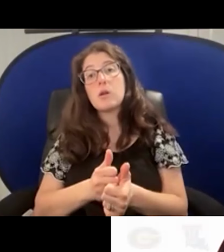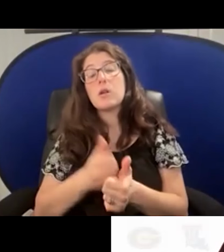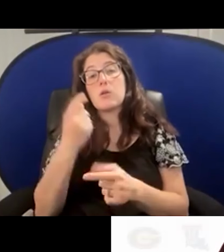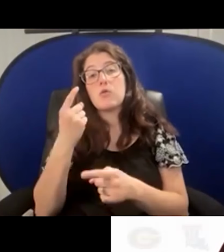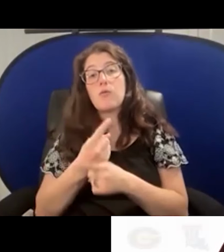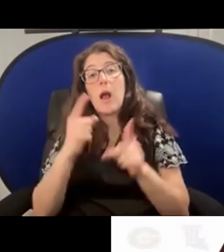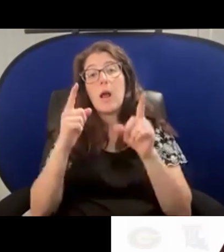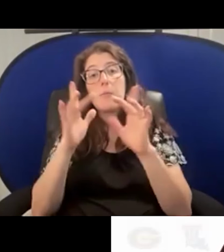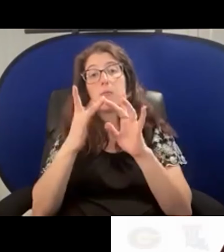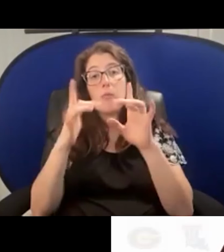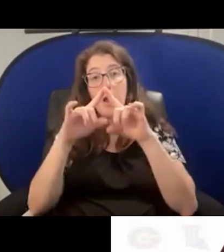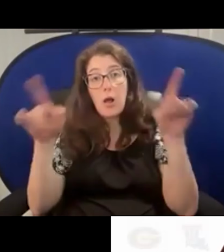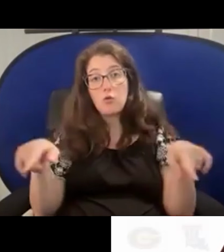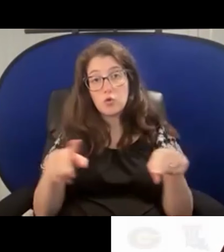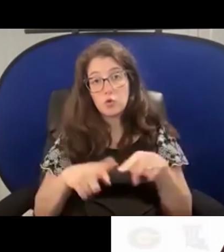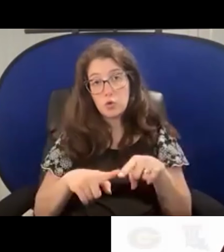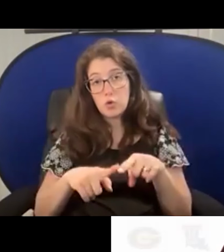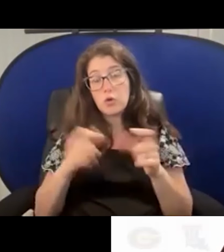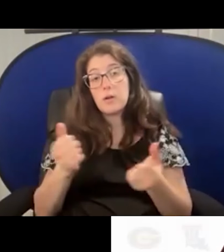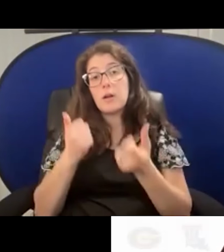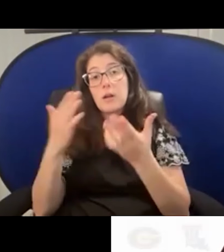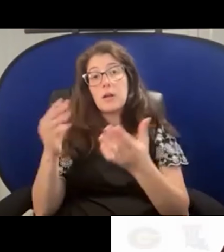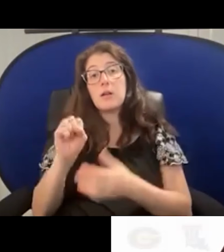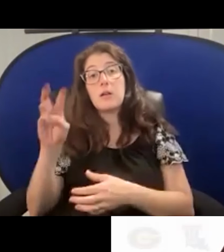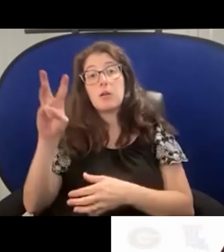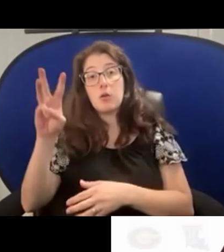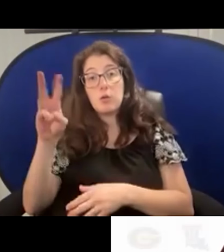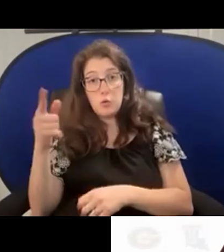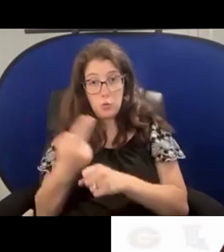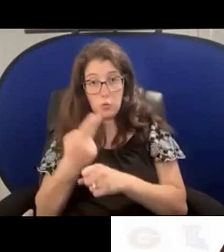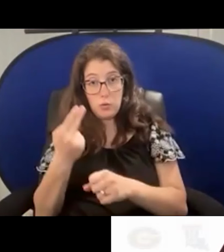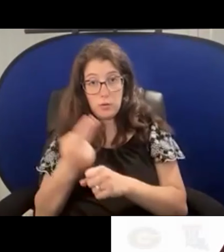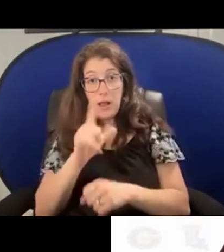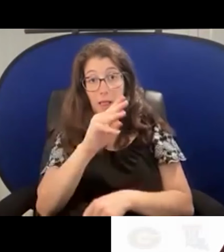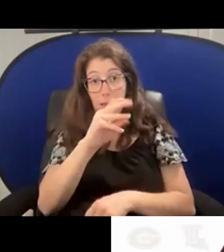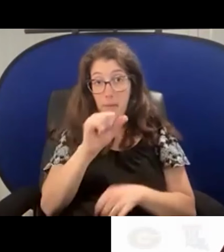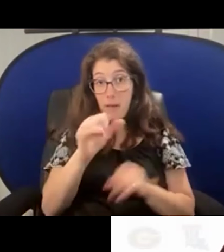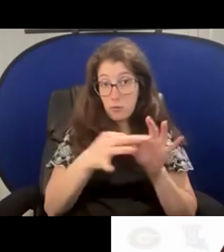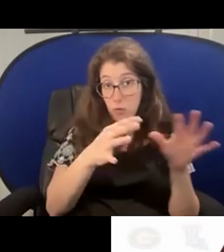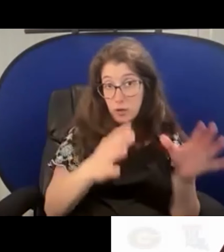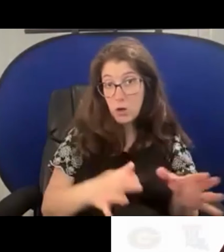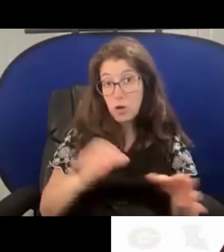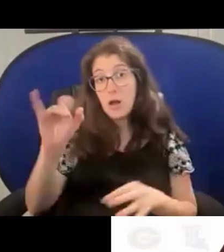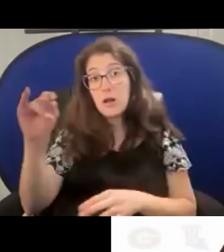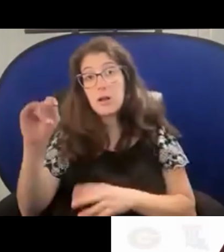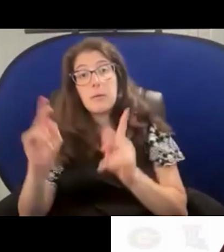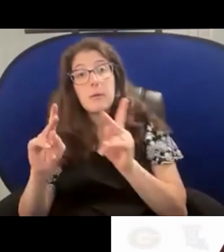your LMS coordinator and your IT people will definitely be able to give you those answers.